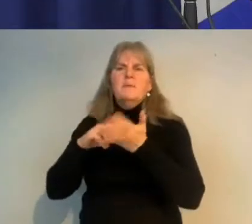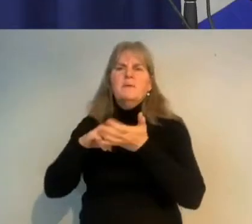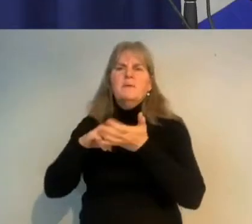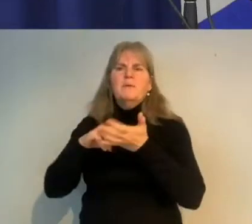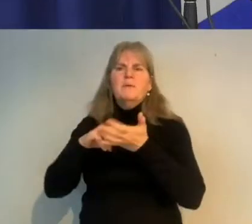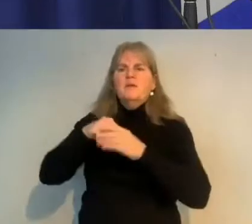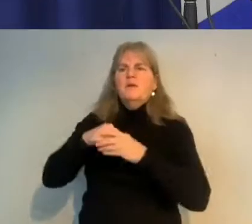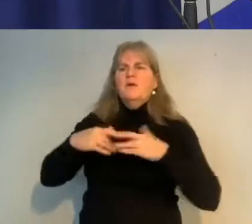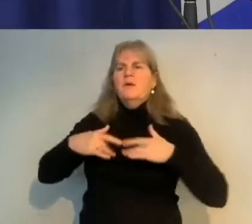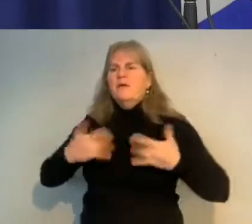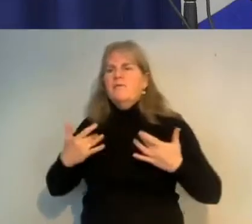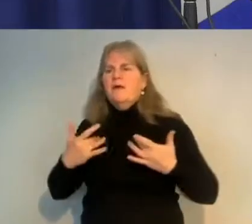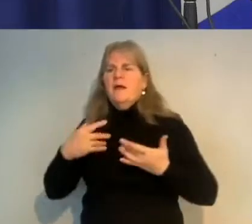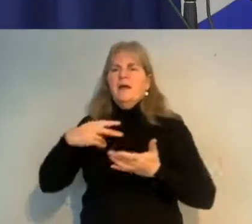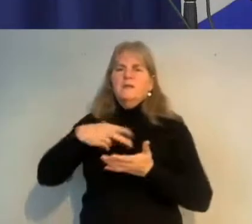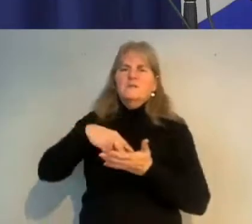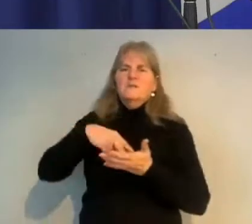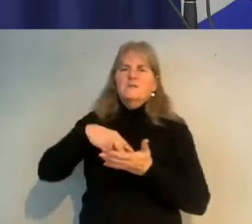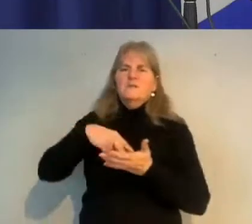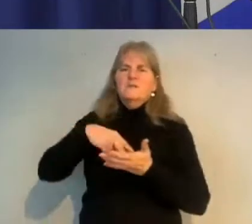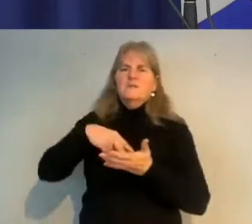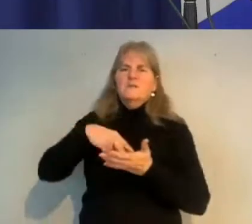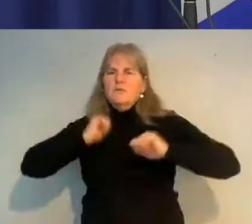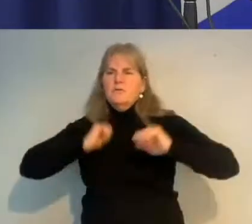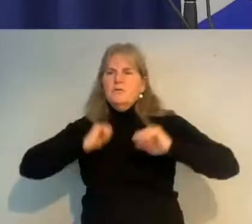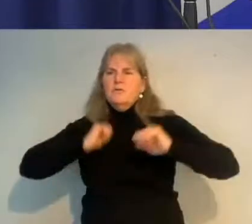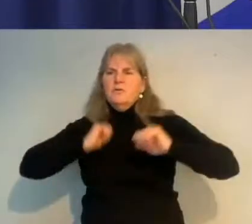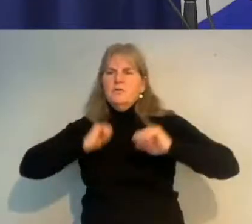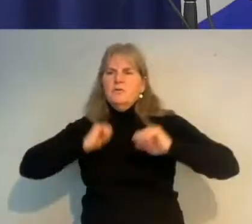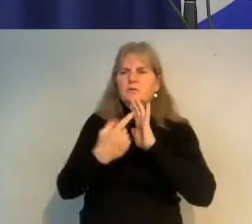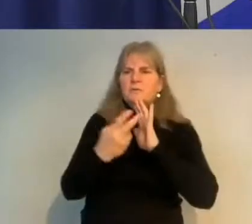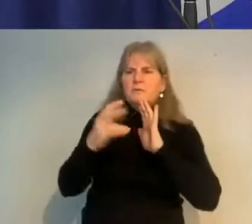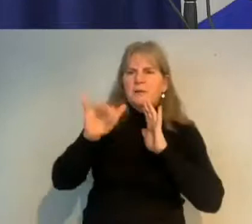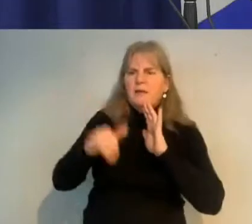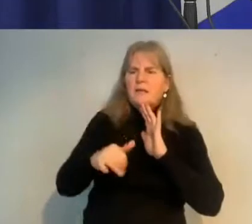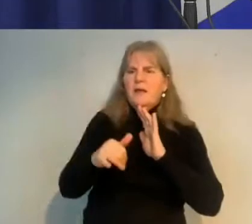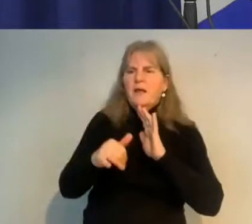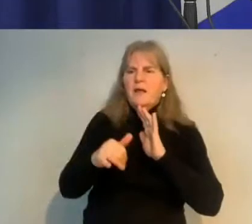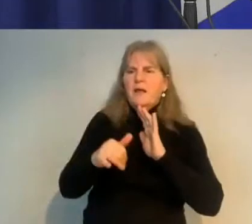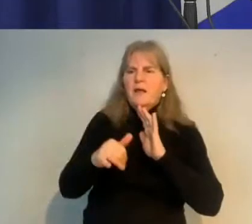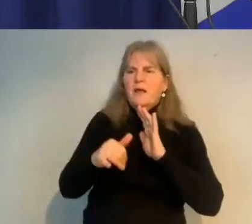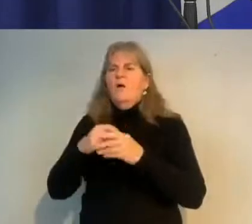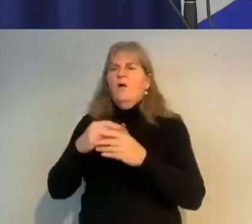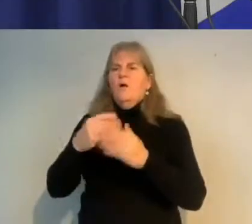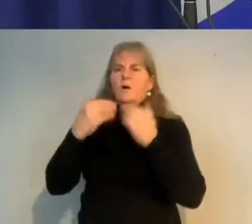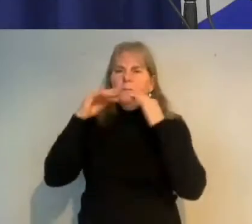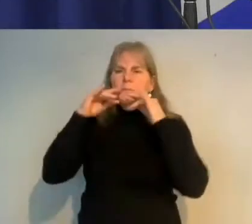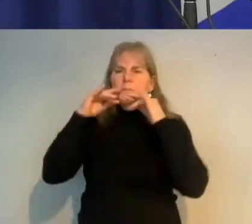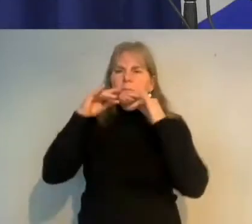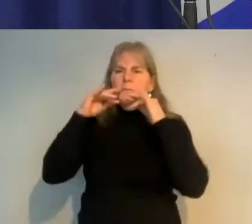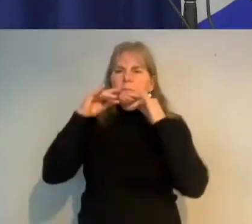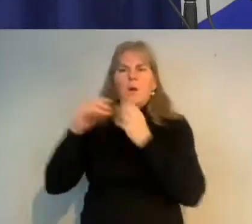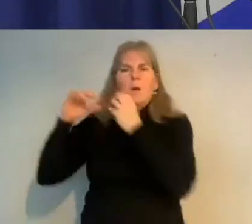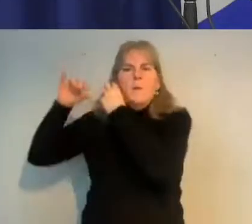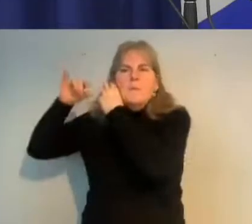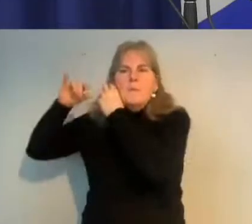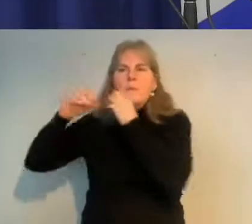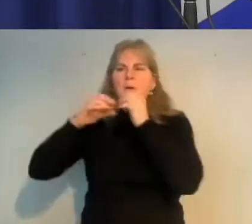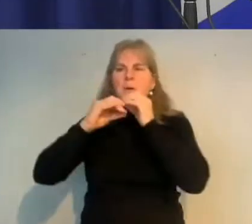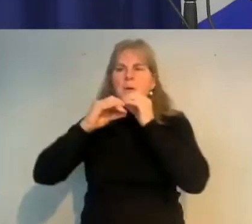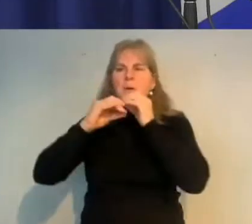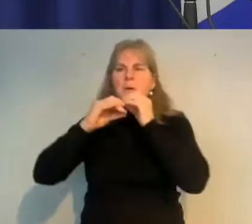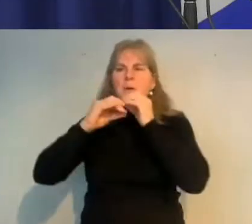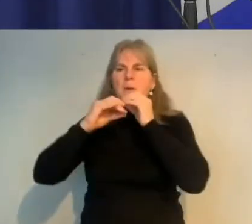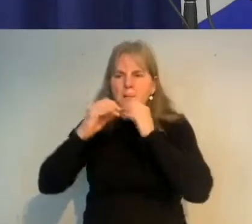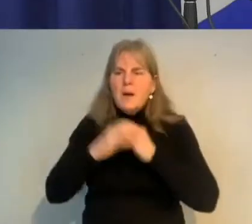dance or theater rehearsal or performance is held, places where indoor singing or wind instrument practice or performance is held, places